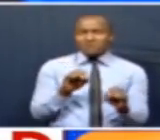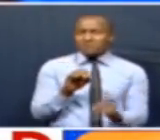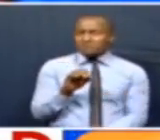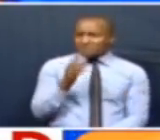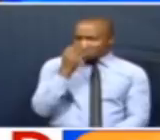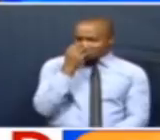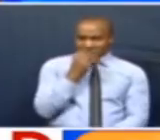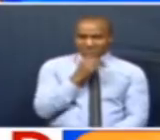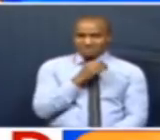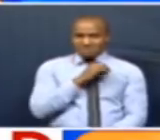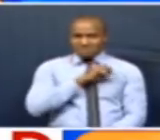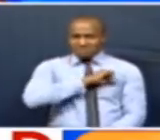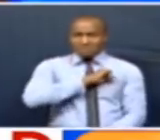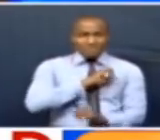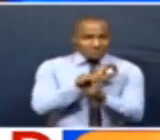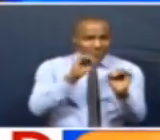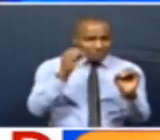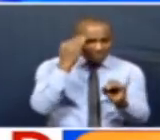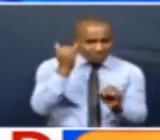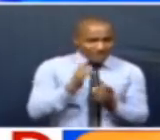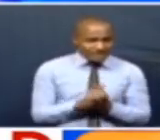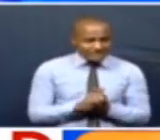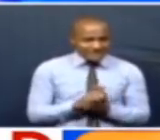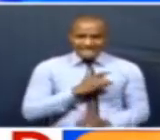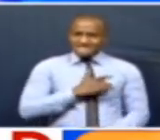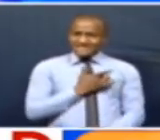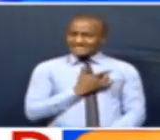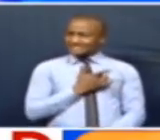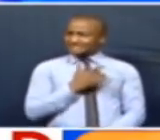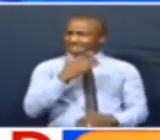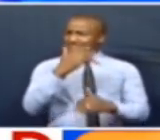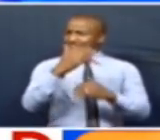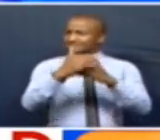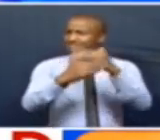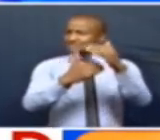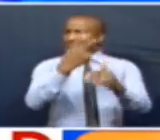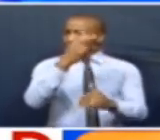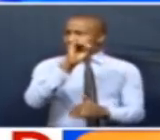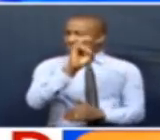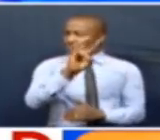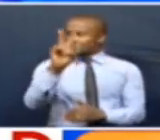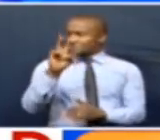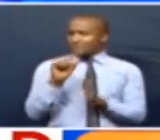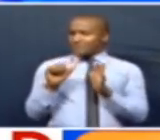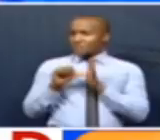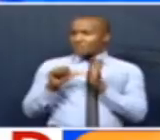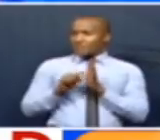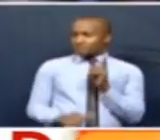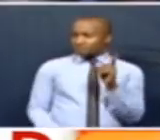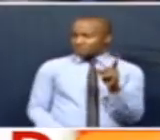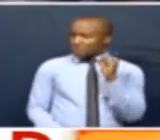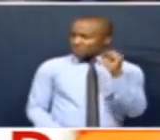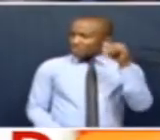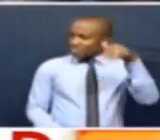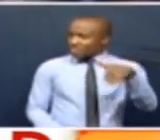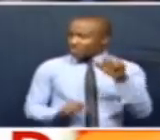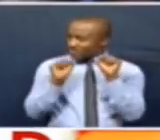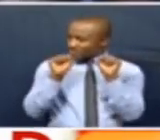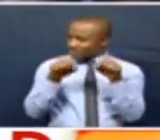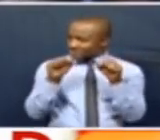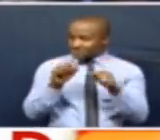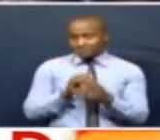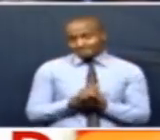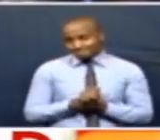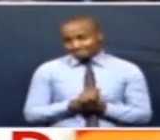impatient, because according to him, this handshake is supposed to undermine his political future. The leaders who joined